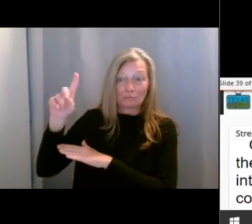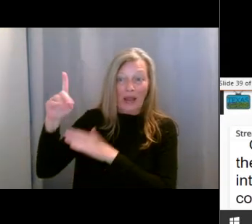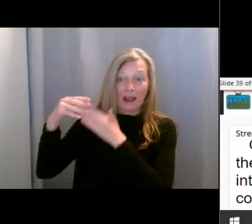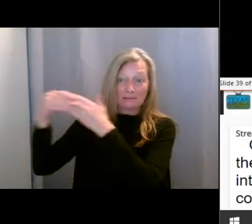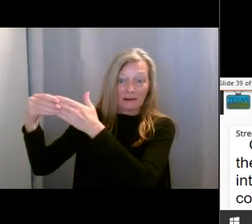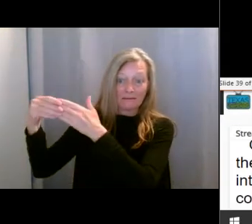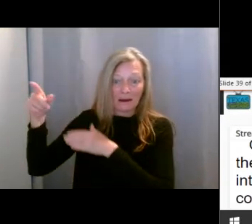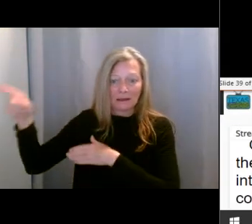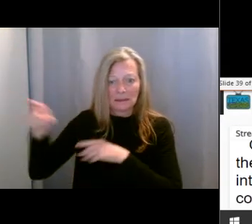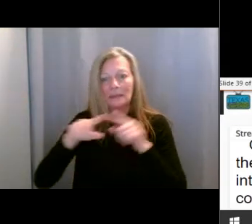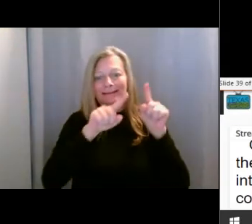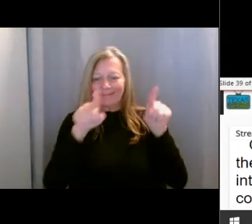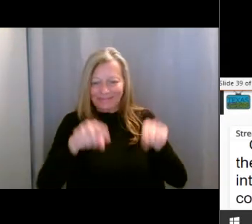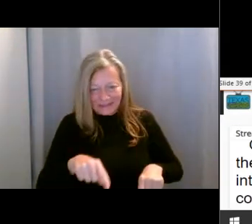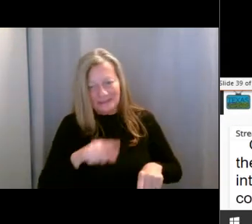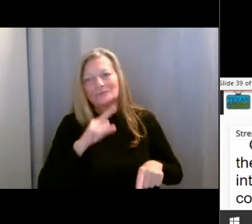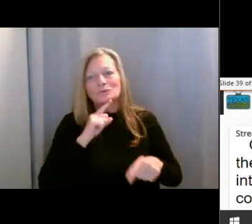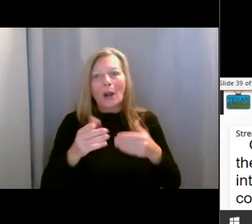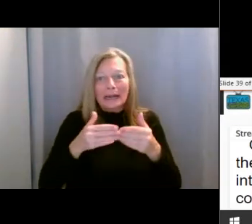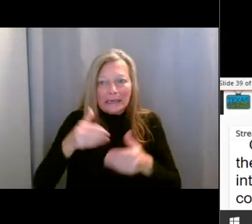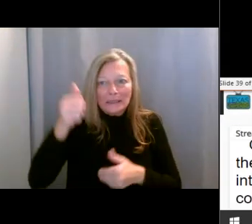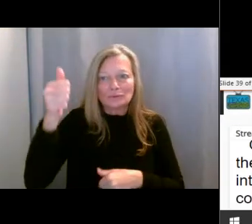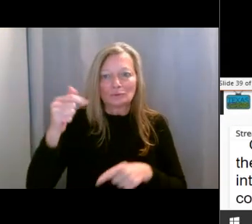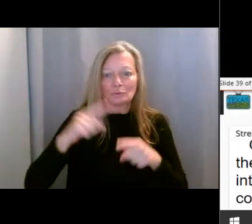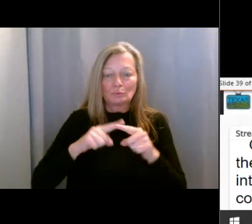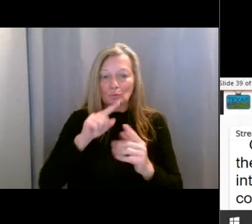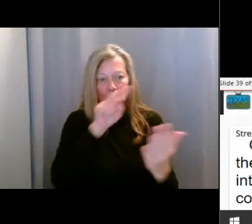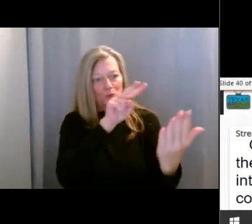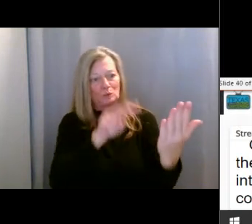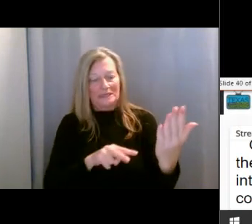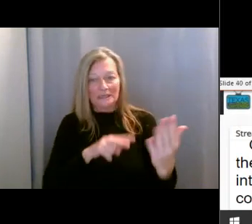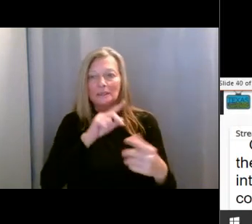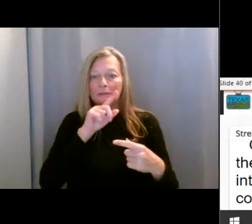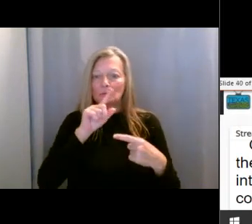to read when you use these color combinations as presented.